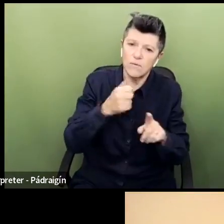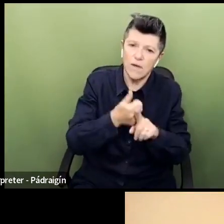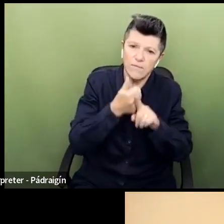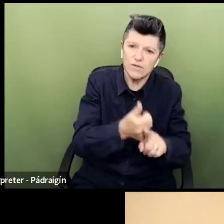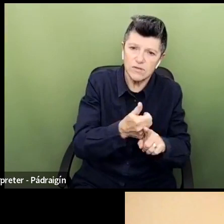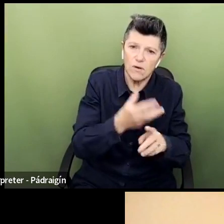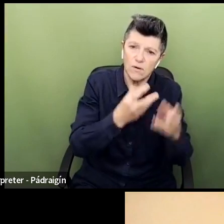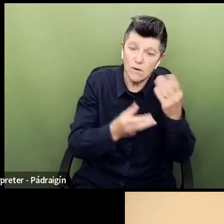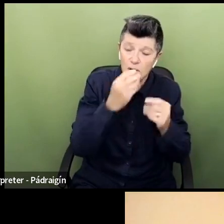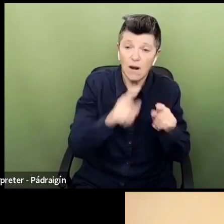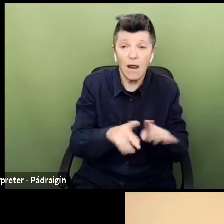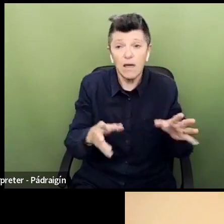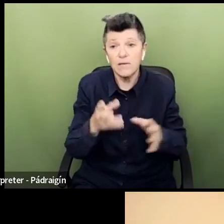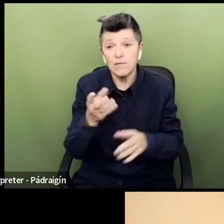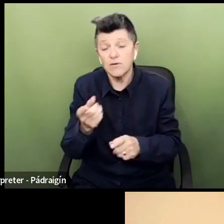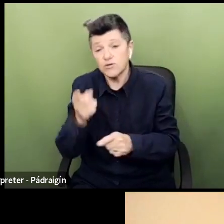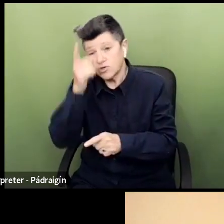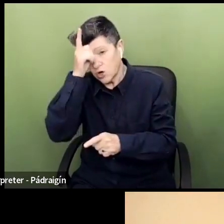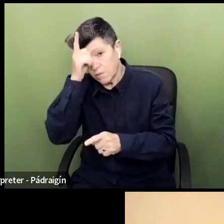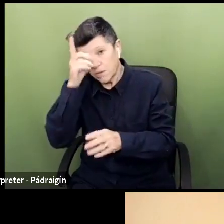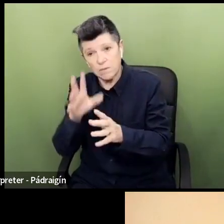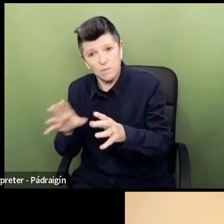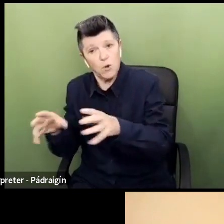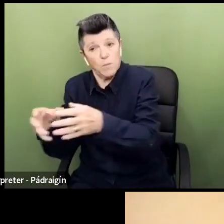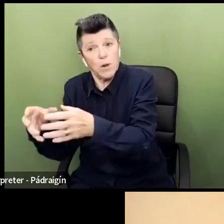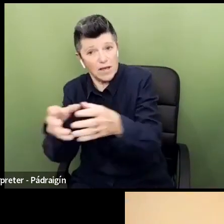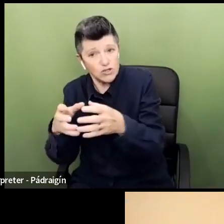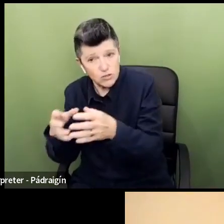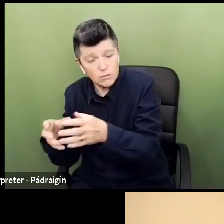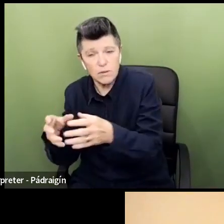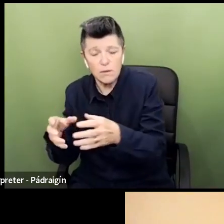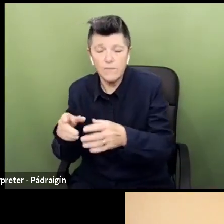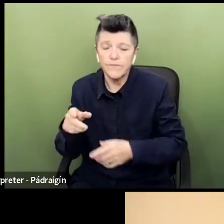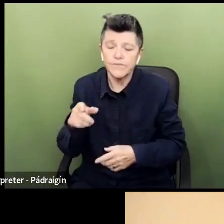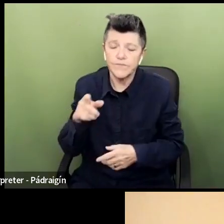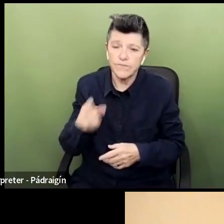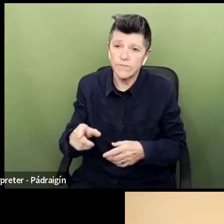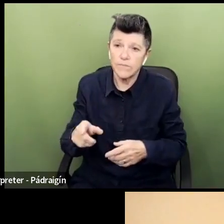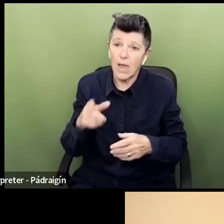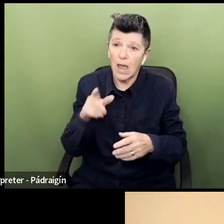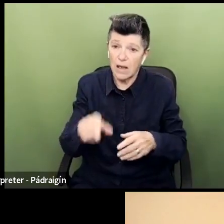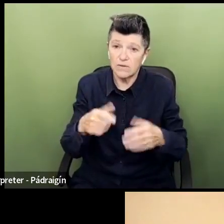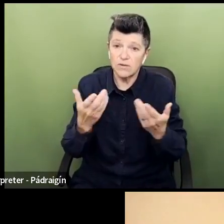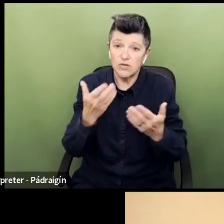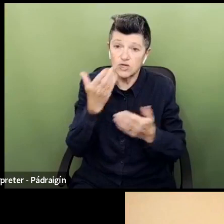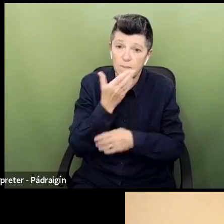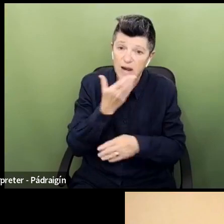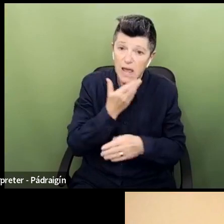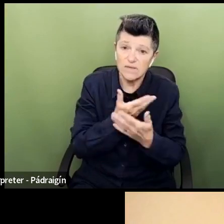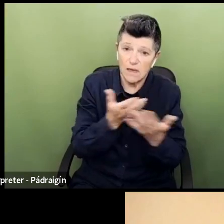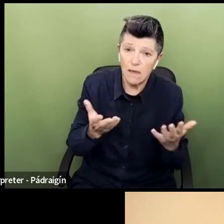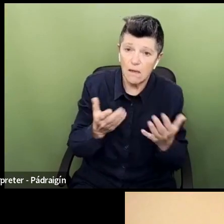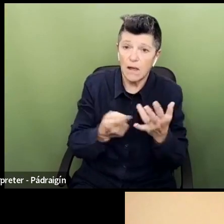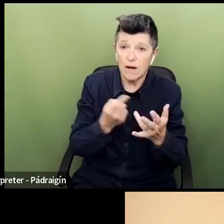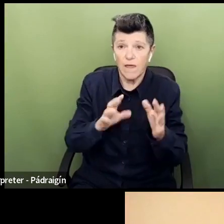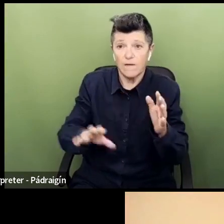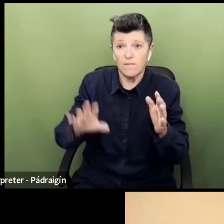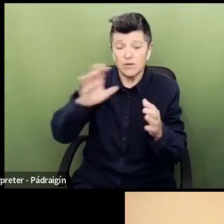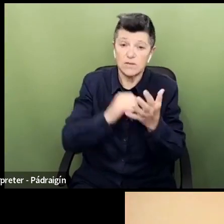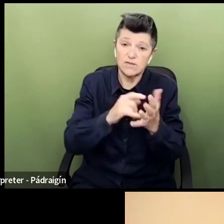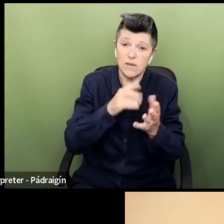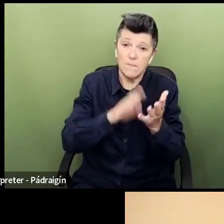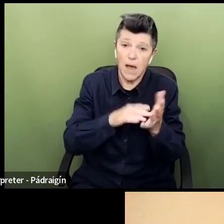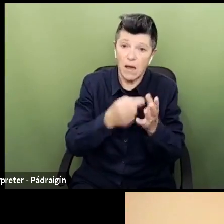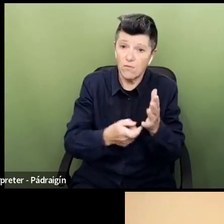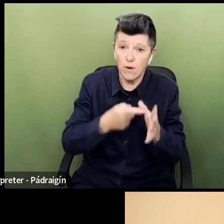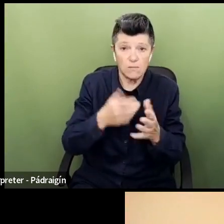German populations, they you know, in gymnasia, for instance, in Samara region, Samara had a very